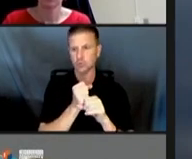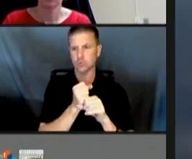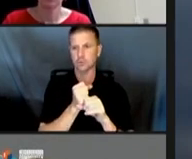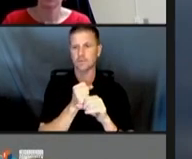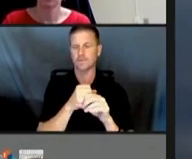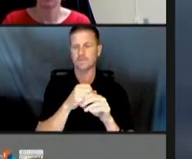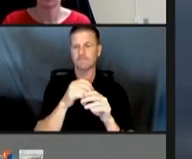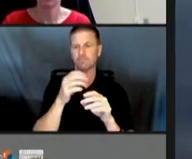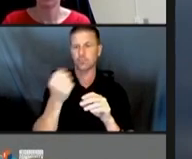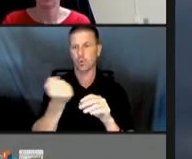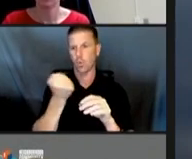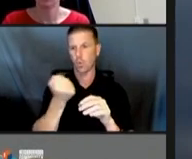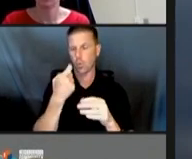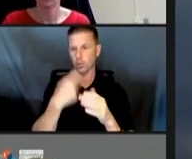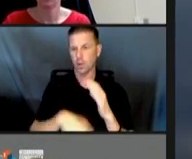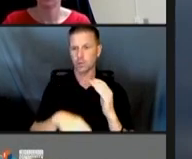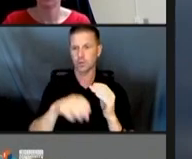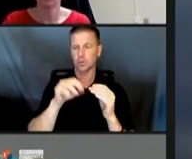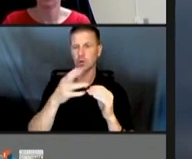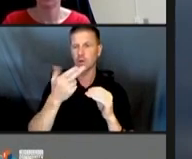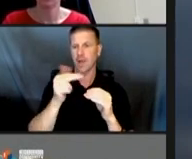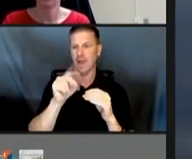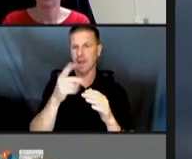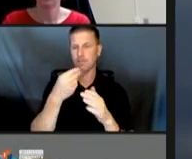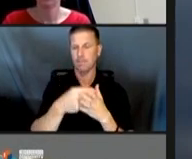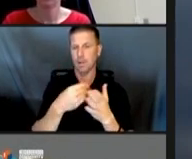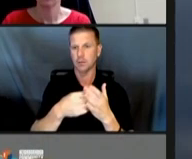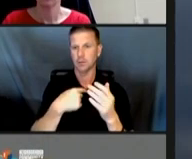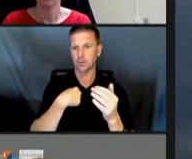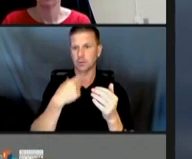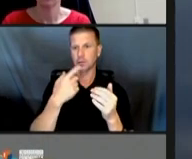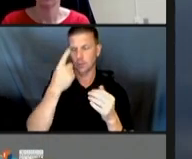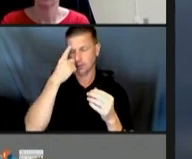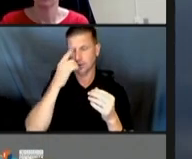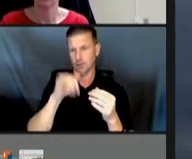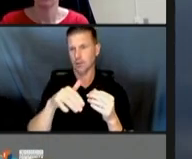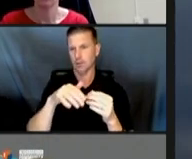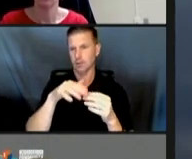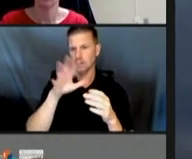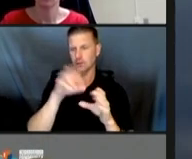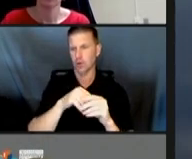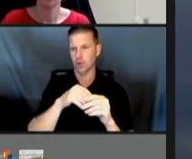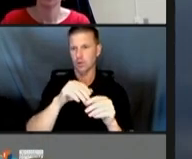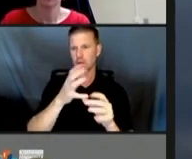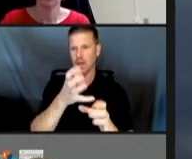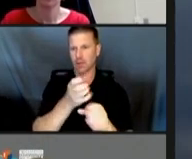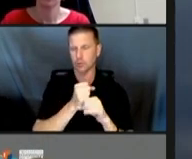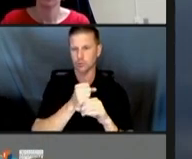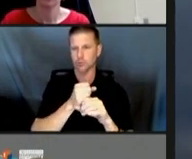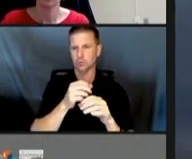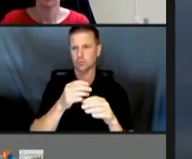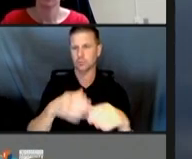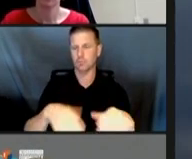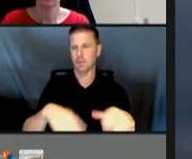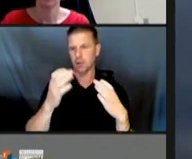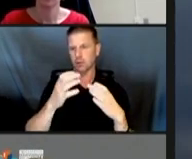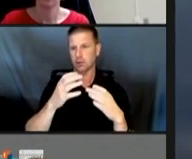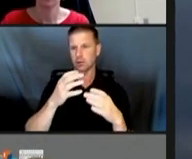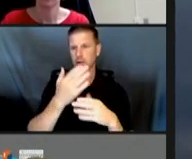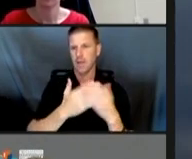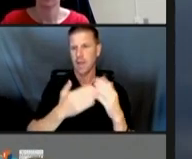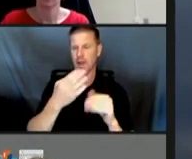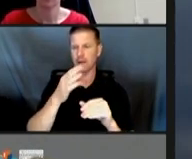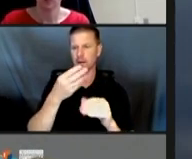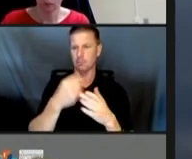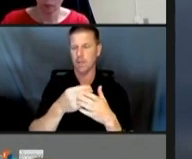and holding costs or hand money. We could. I think that probably falls into the acquisition bucket. Hand money we could say is